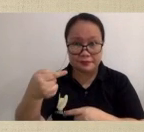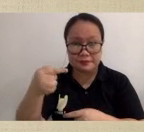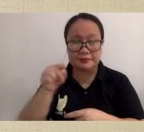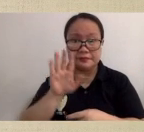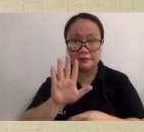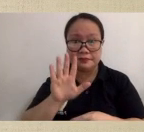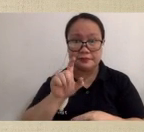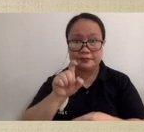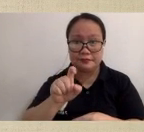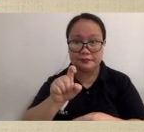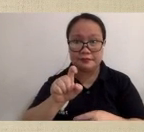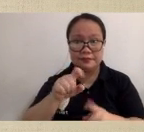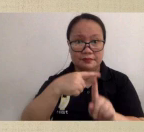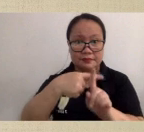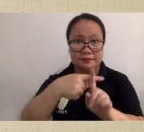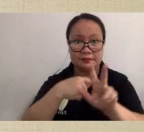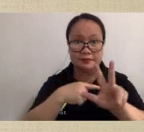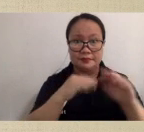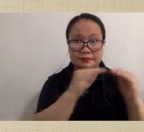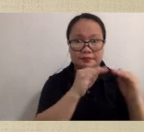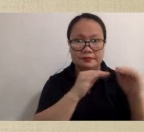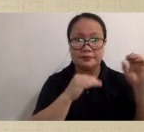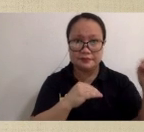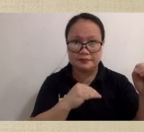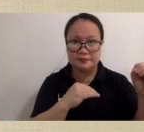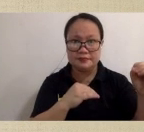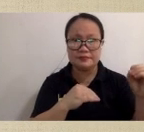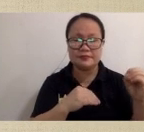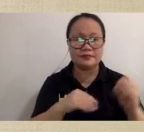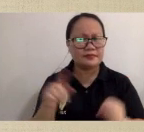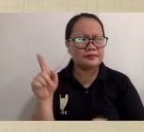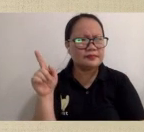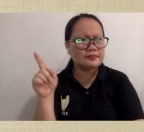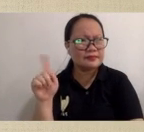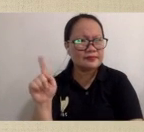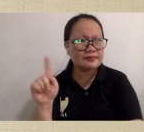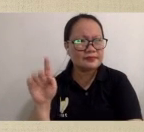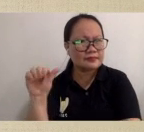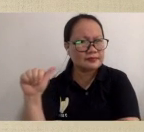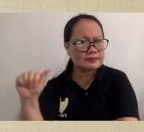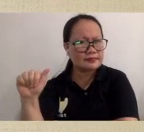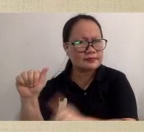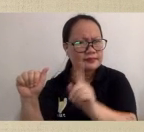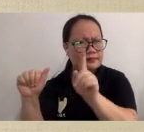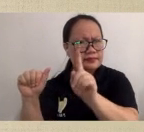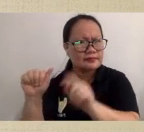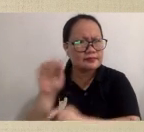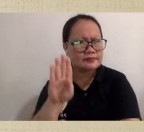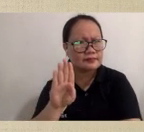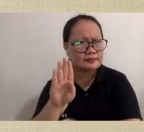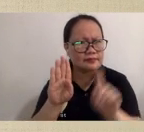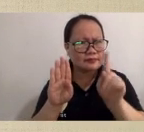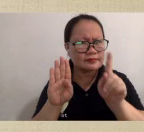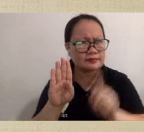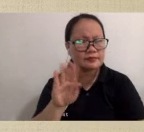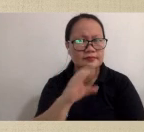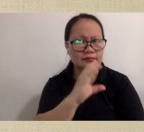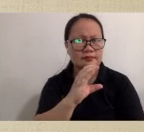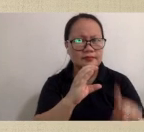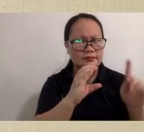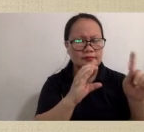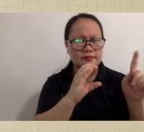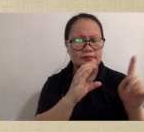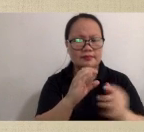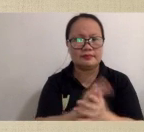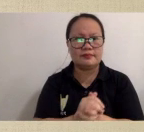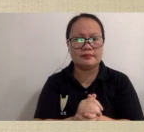plus 3 is equal to 0. Now, ano nga ba ang a value, b value, and c